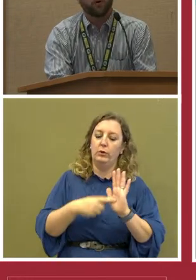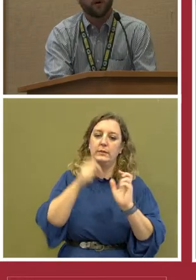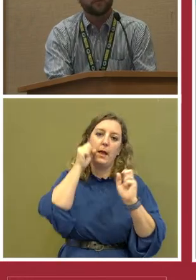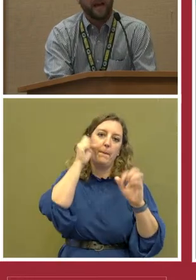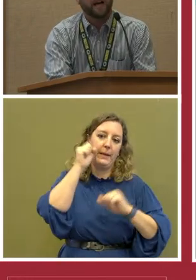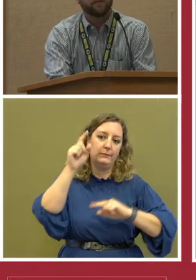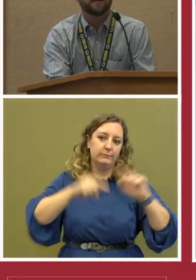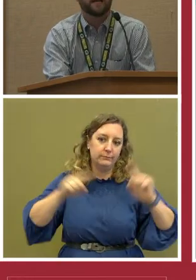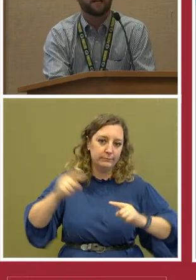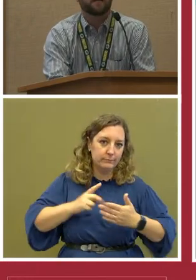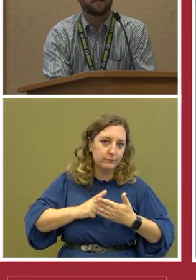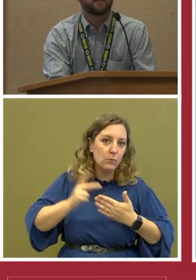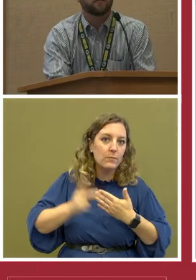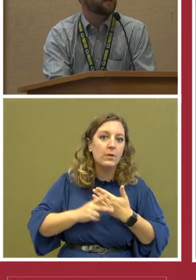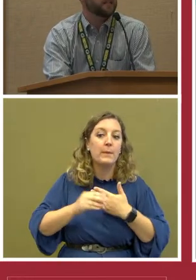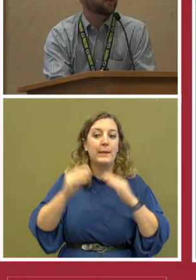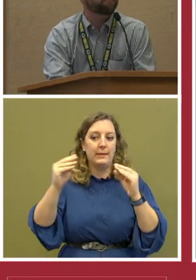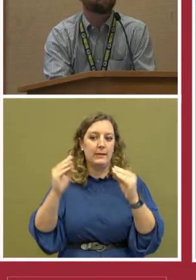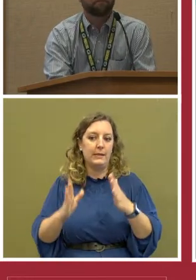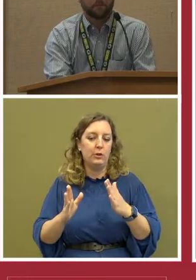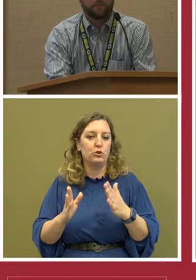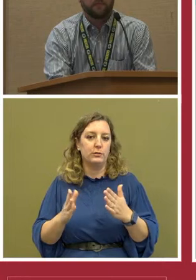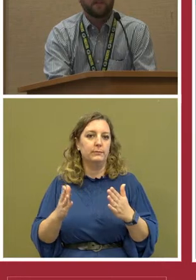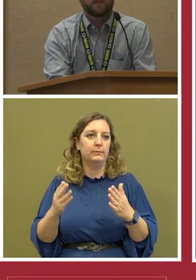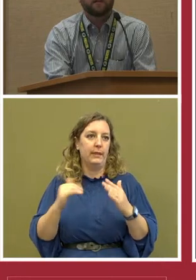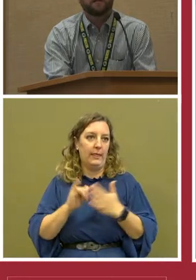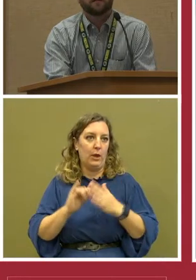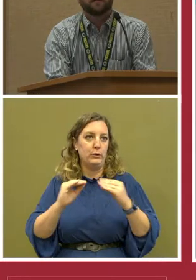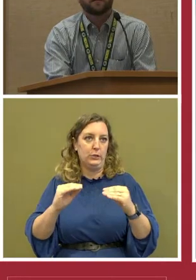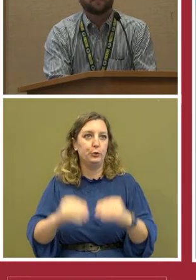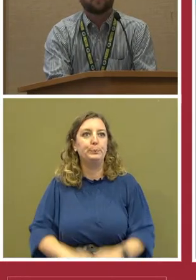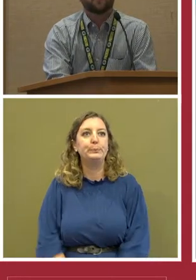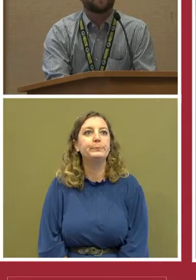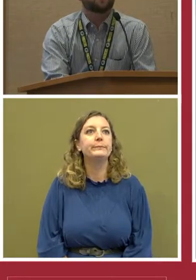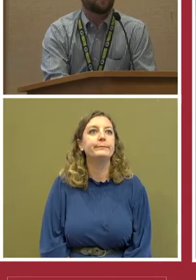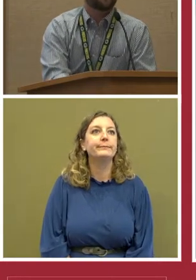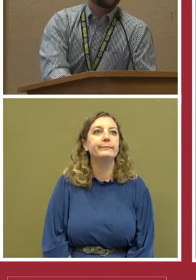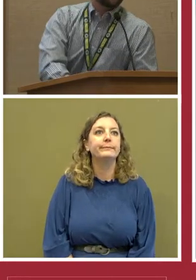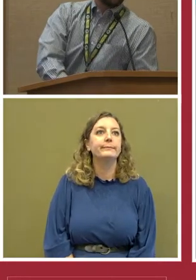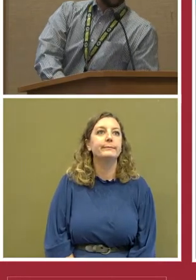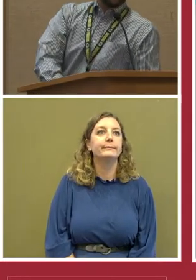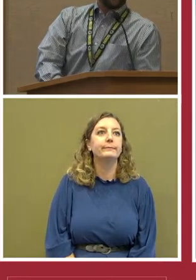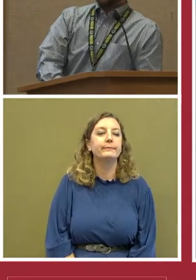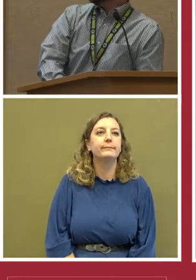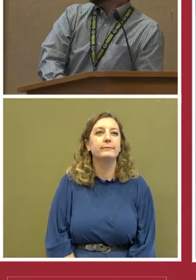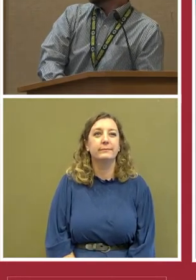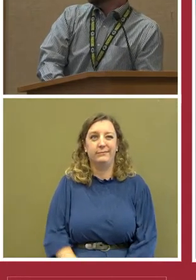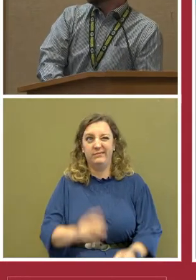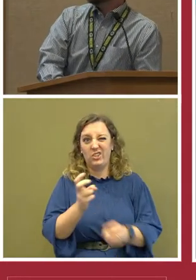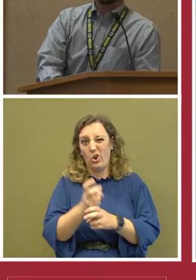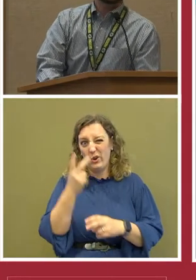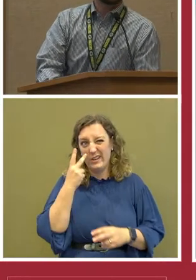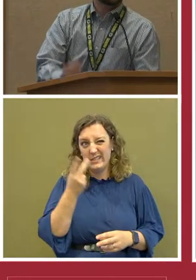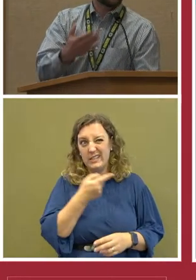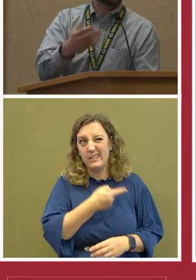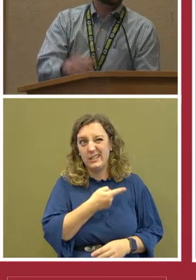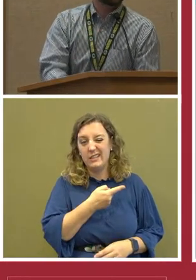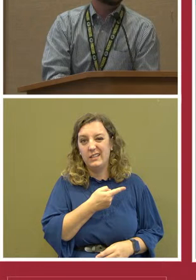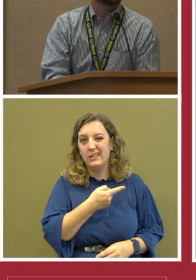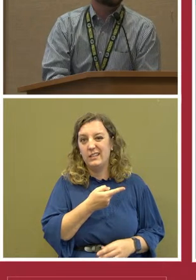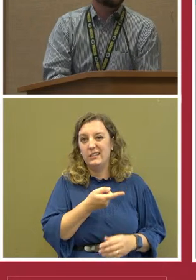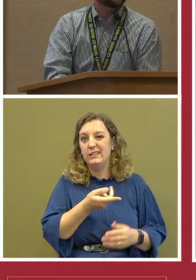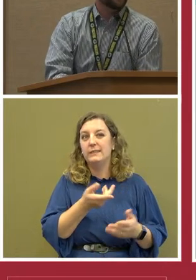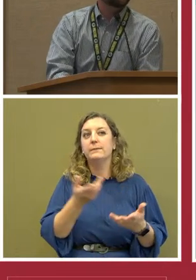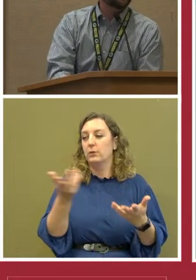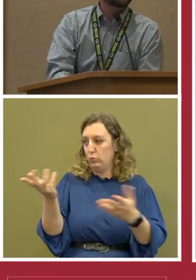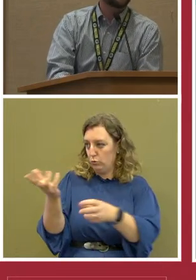diversity of programs we have and the teachers that teach them. So this graphics, which is probably hard to see in this light, I asked for you